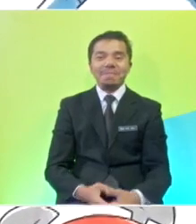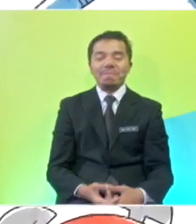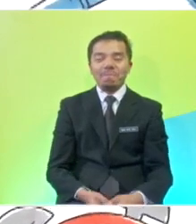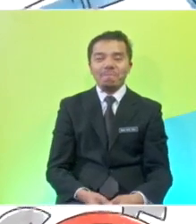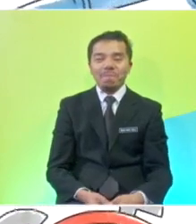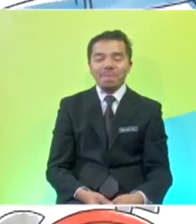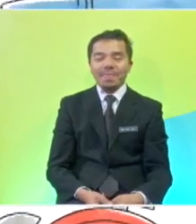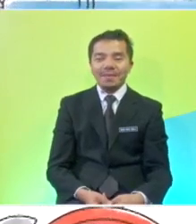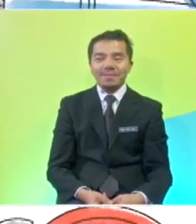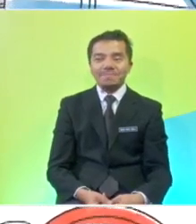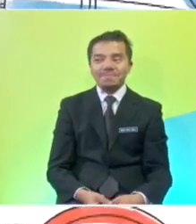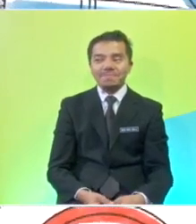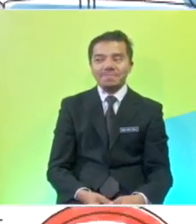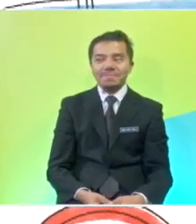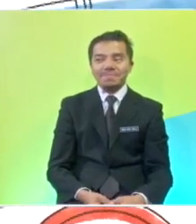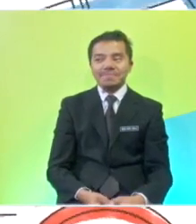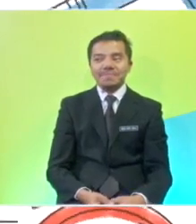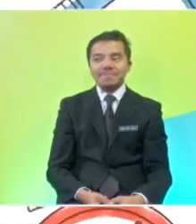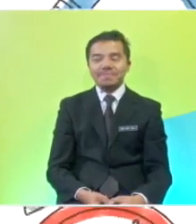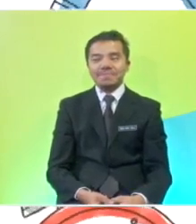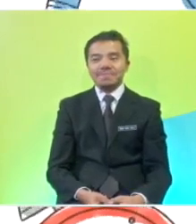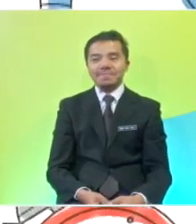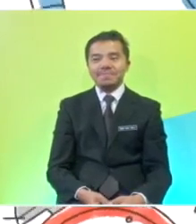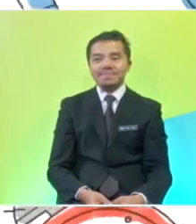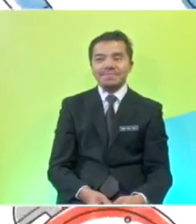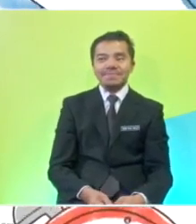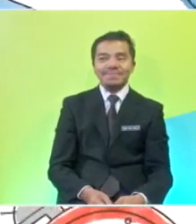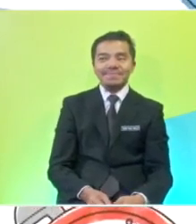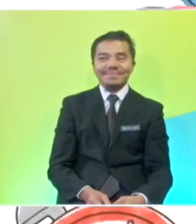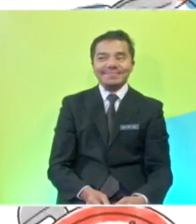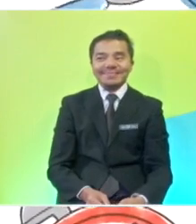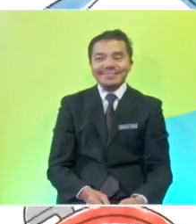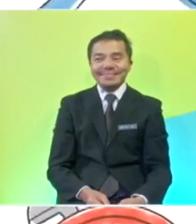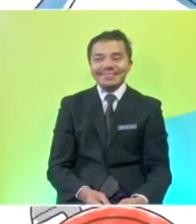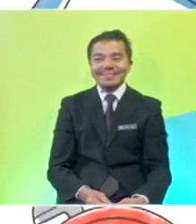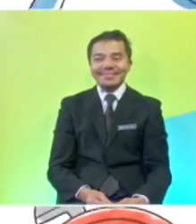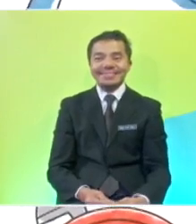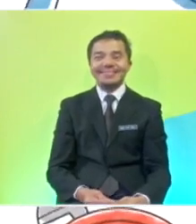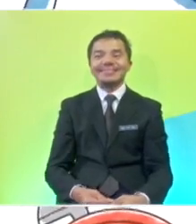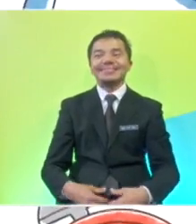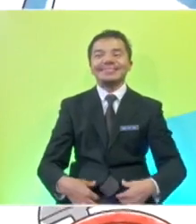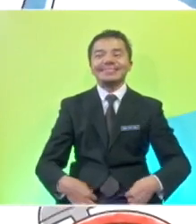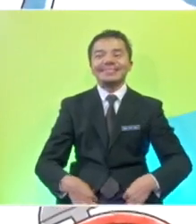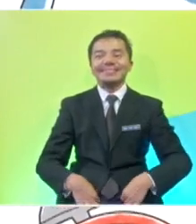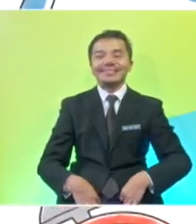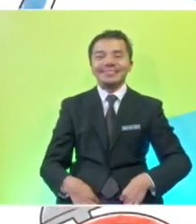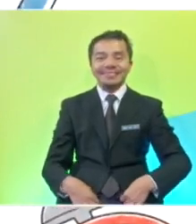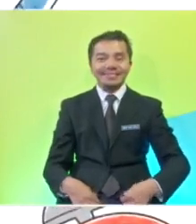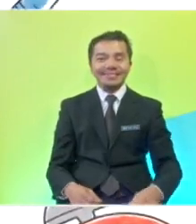Okay. okay, just simple enough, Chris. Simple. Yeah. I will try to do simple. Okay. And